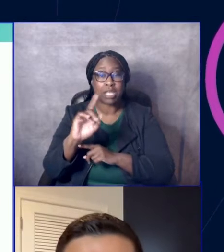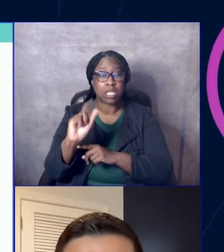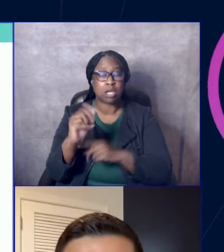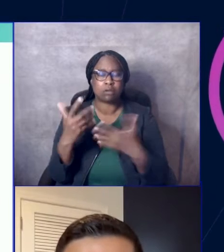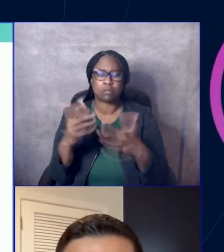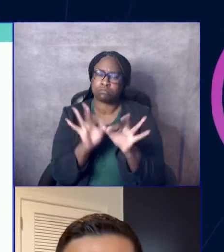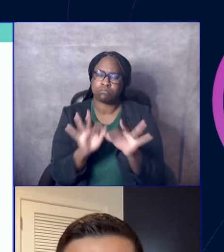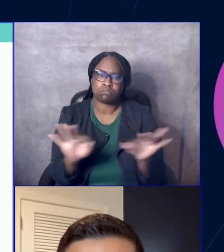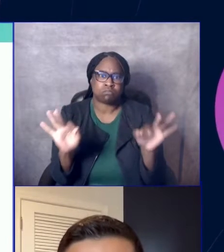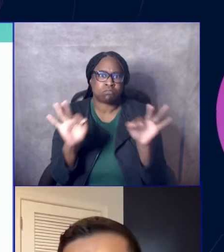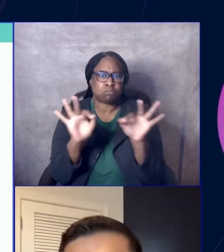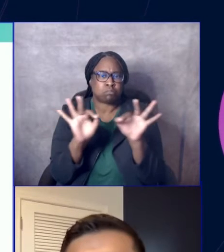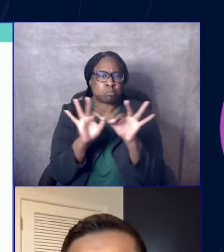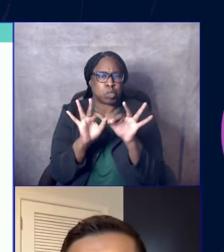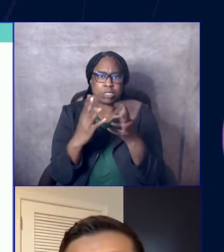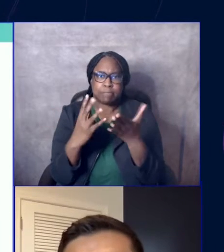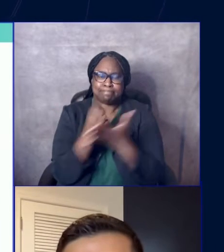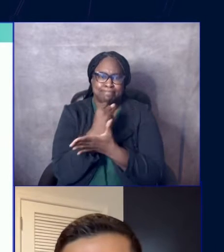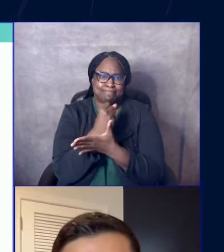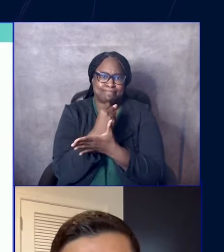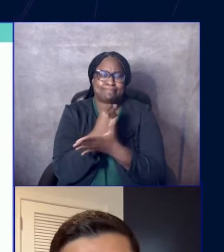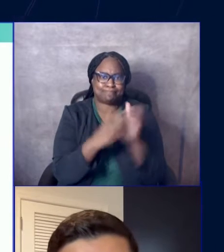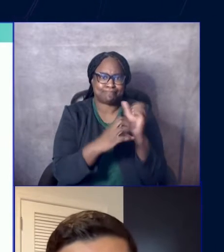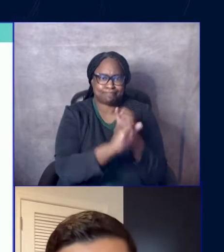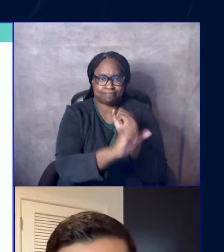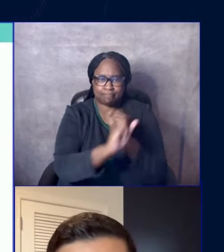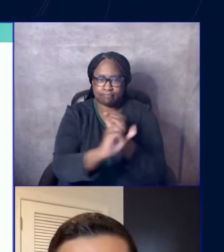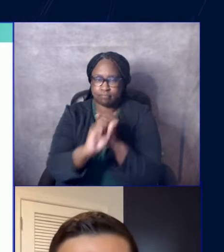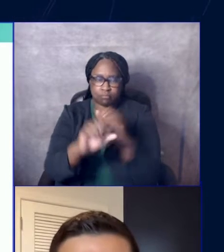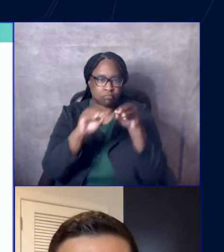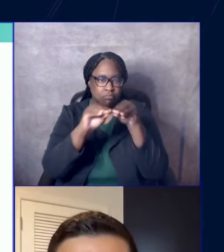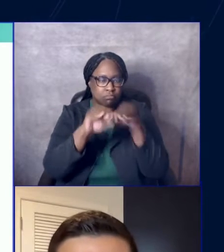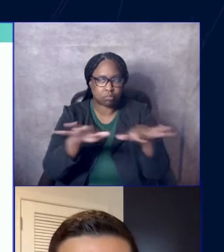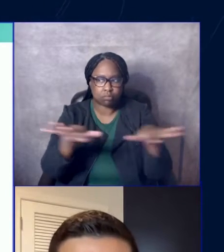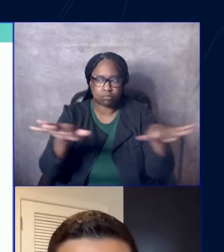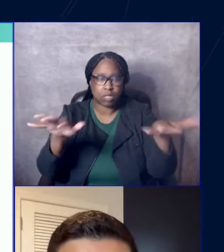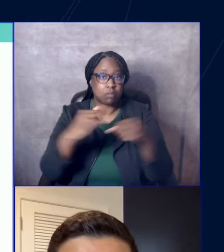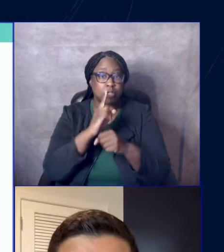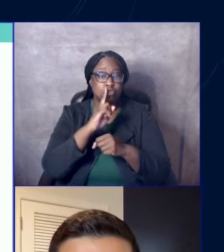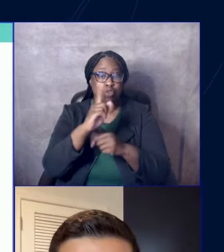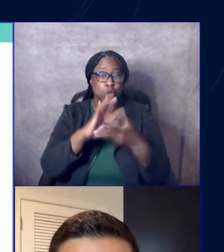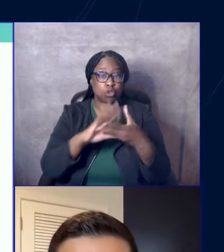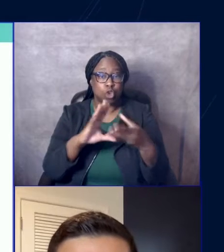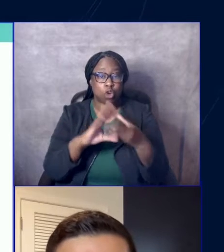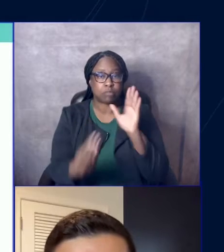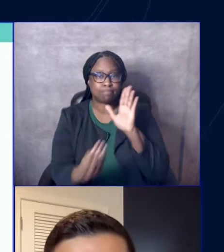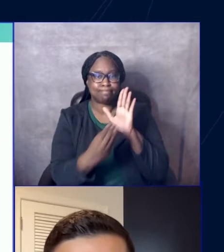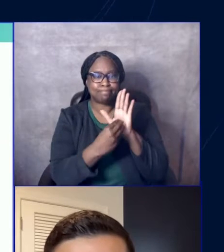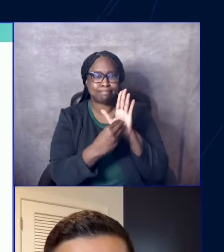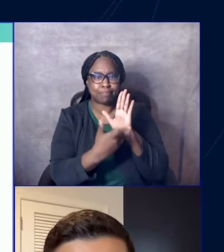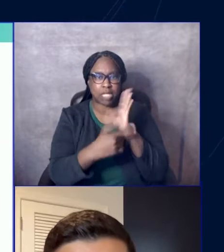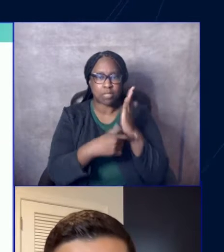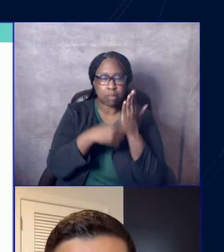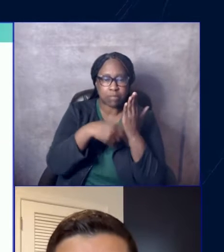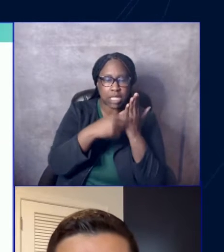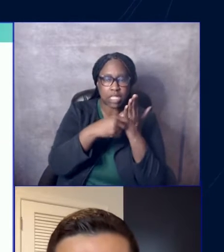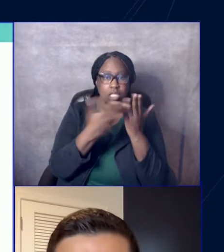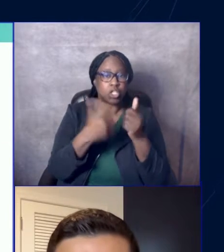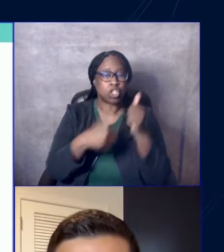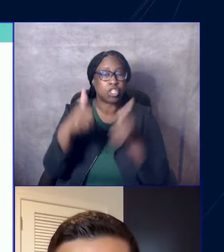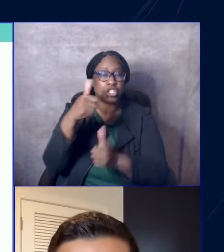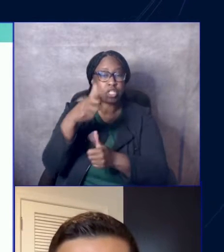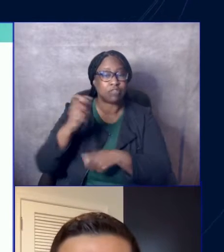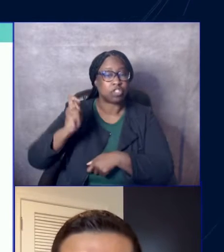We needed to make sure that the stories were getting into publications that we knew that Chief Justice Roberts and his legal clerks would